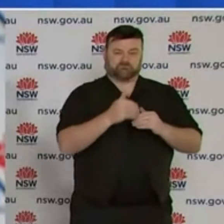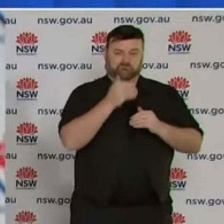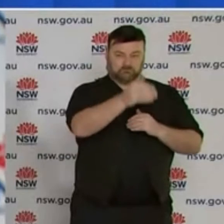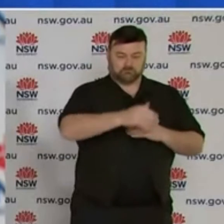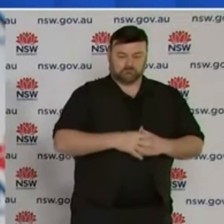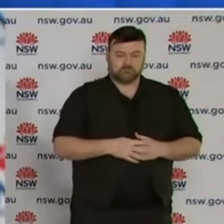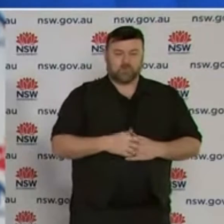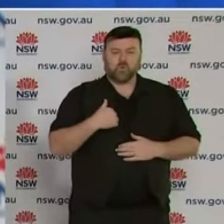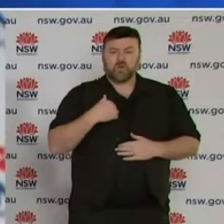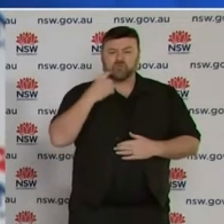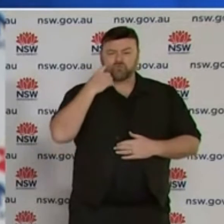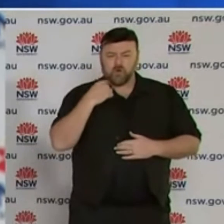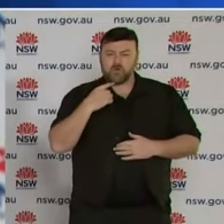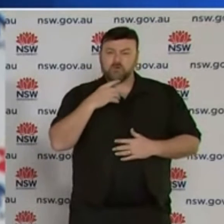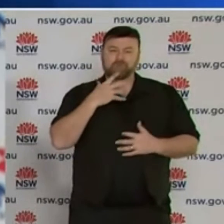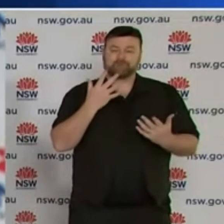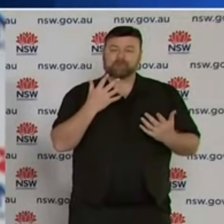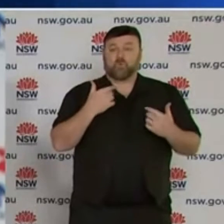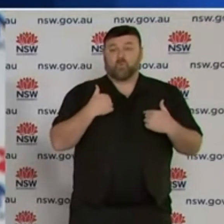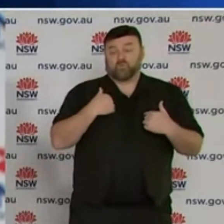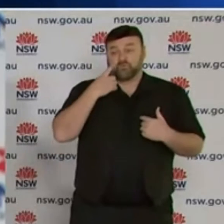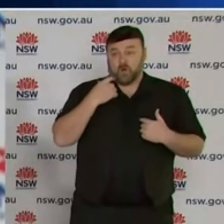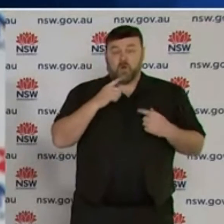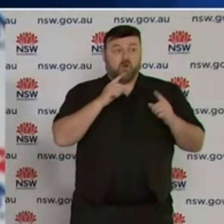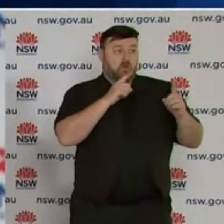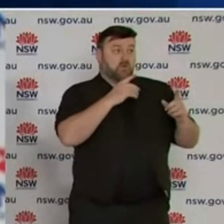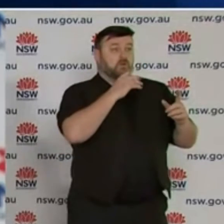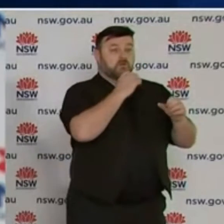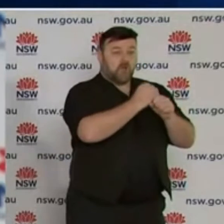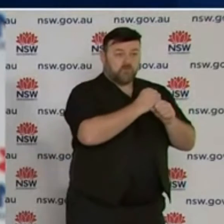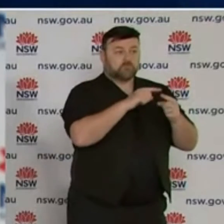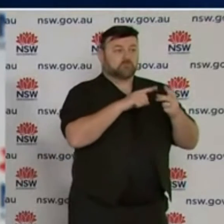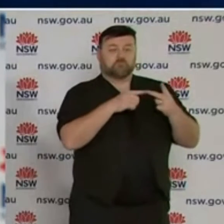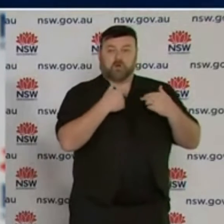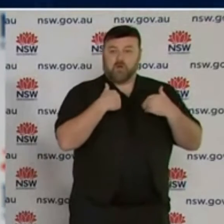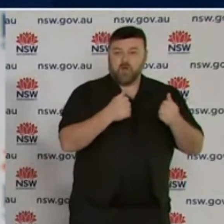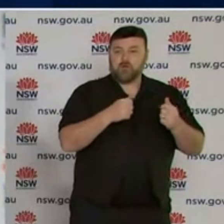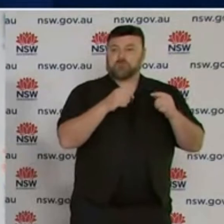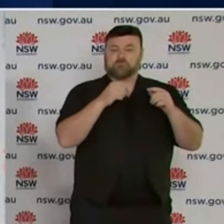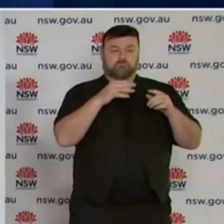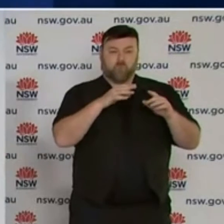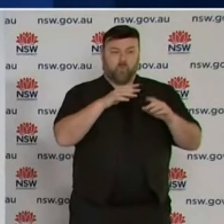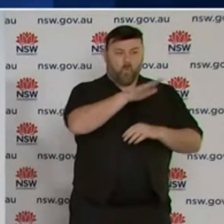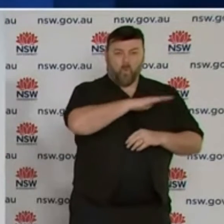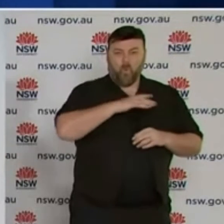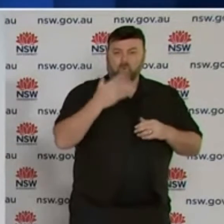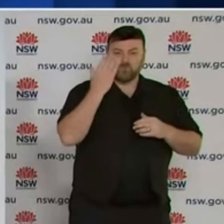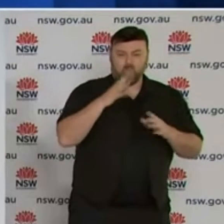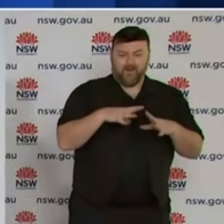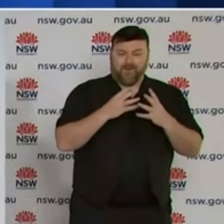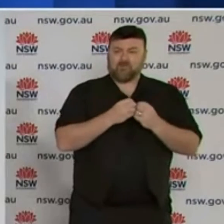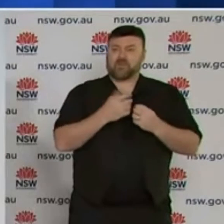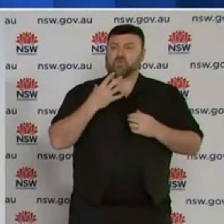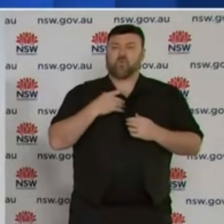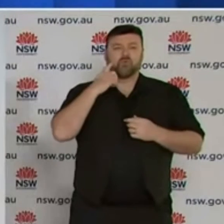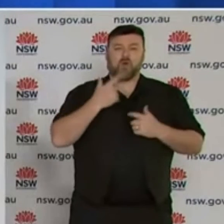The government, the health advice and broader government agencies want all of us to move together. So that includes schools going back, including easing